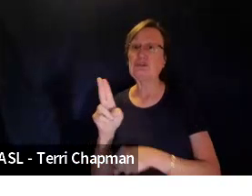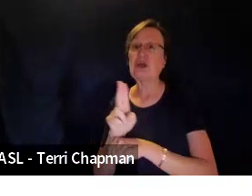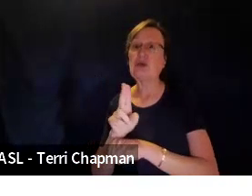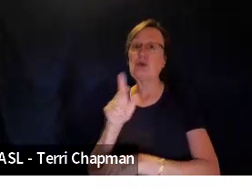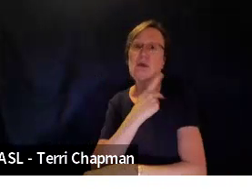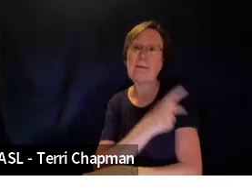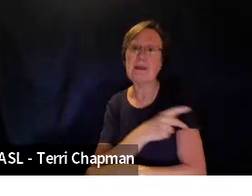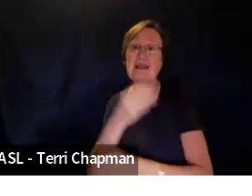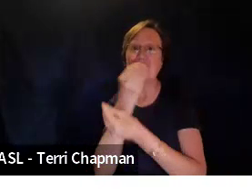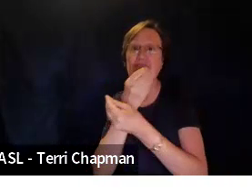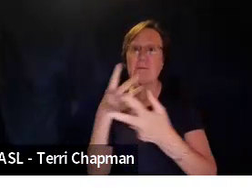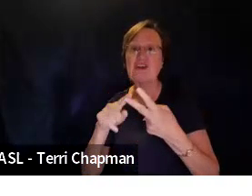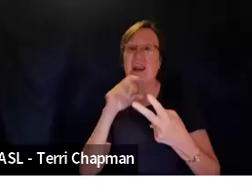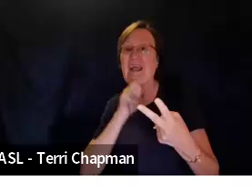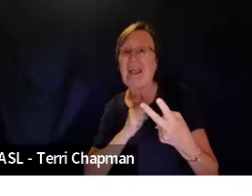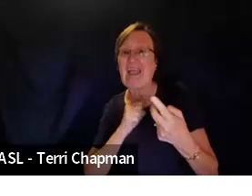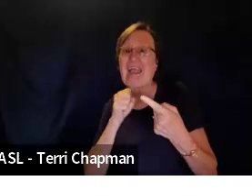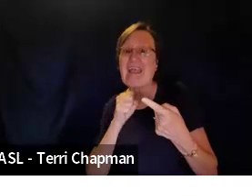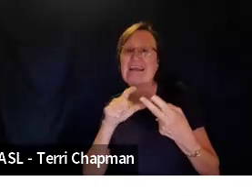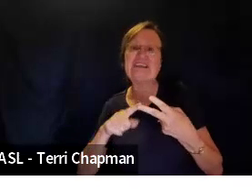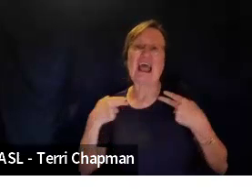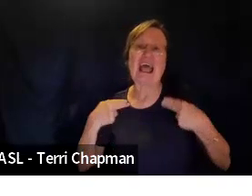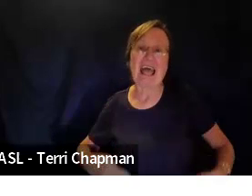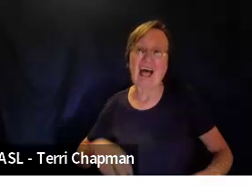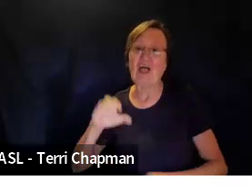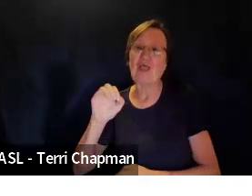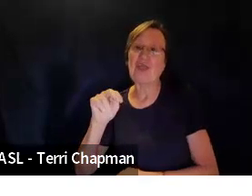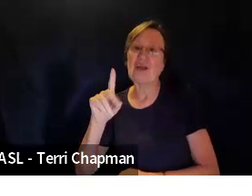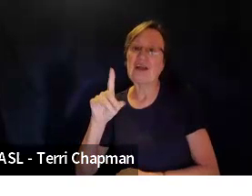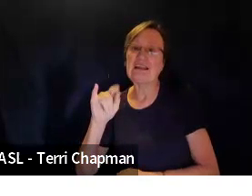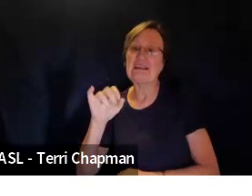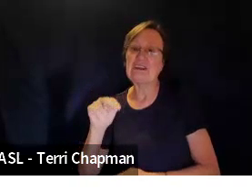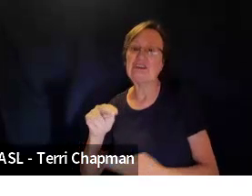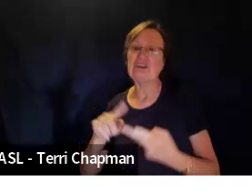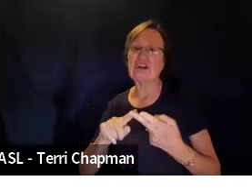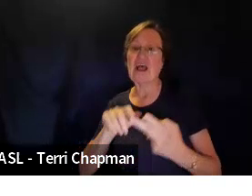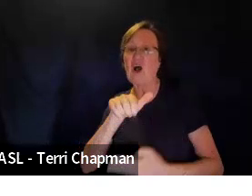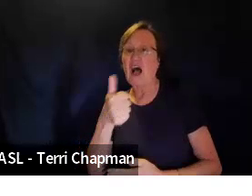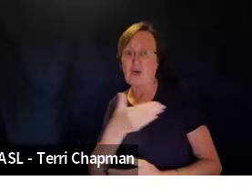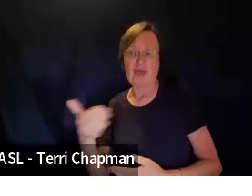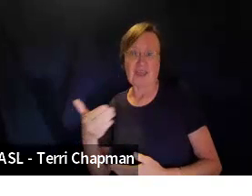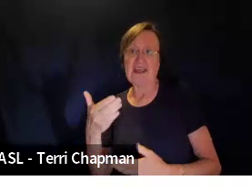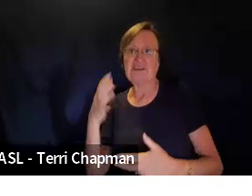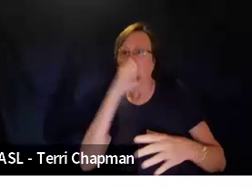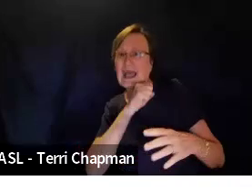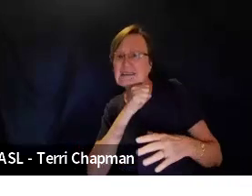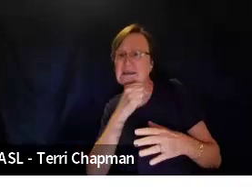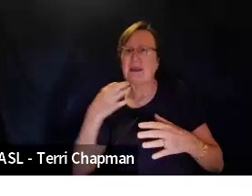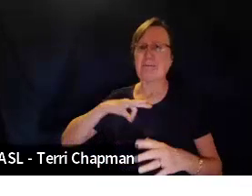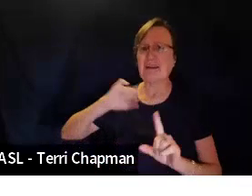like age or health condition and other factors to estimate the benefits of specific